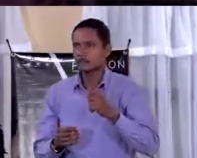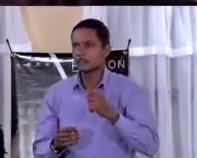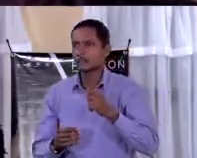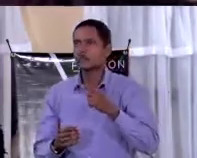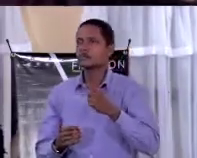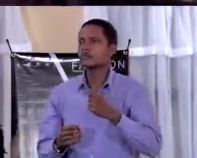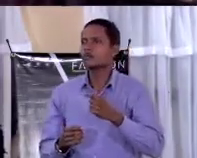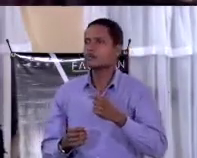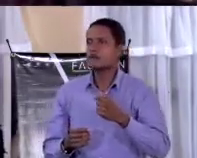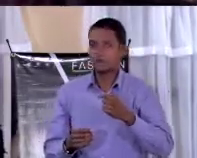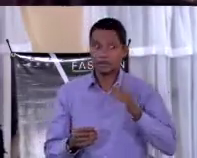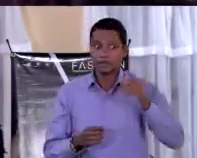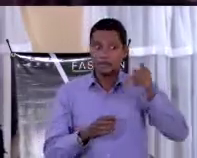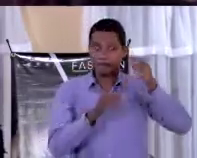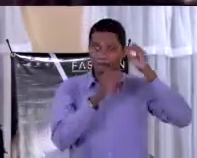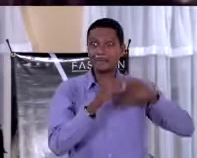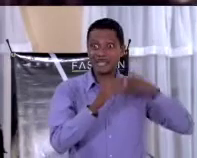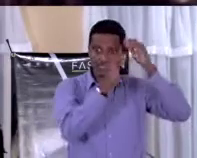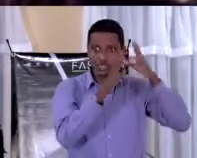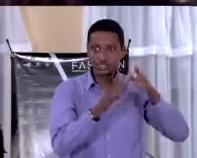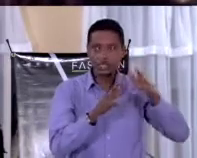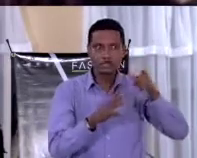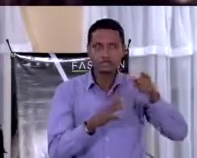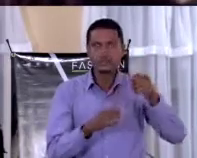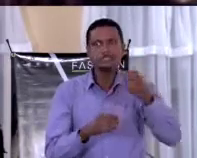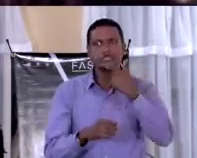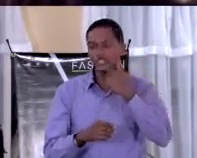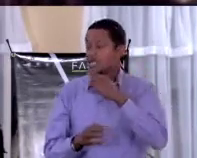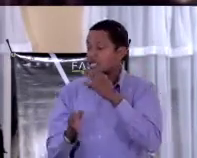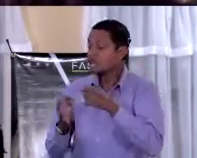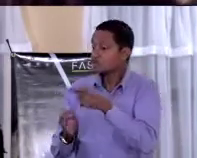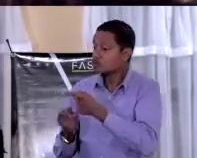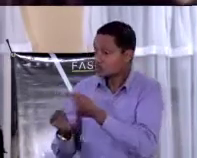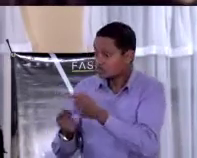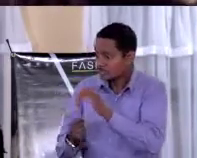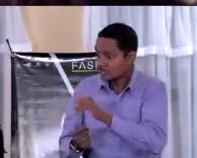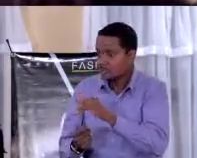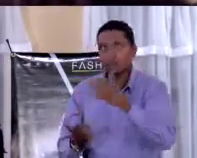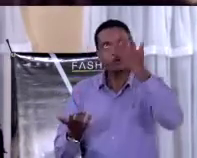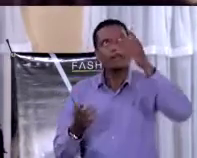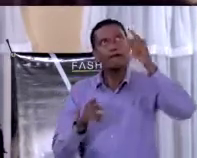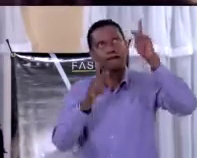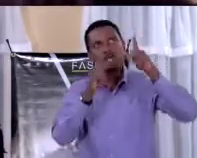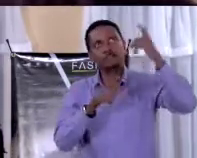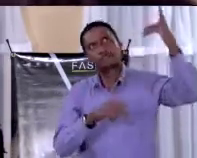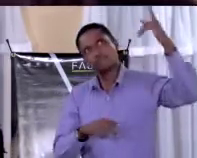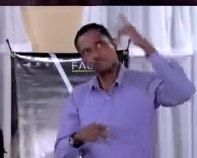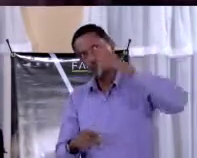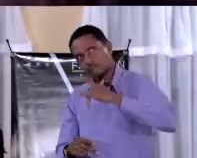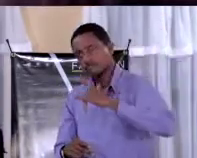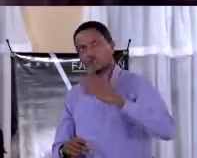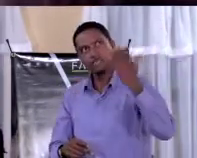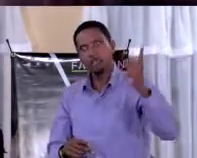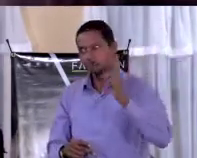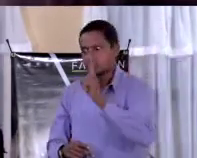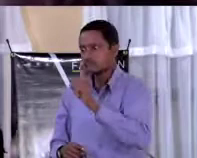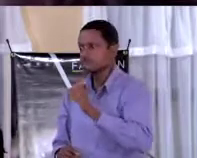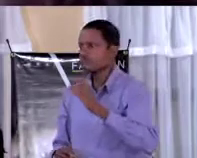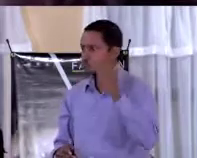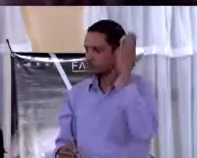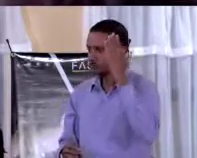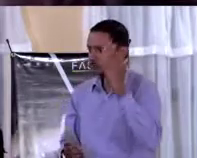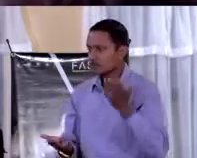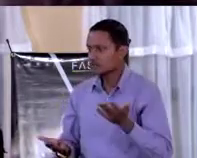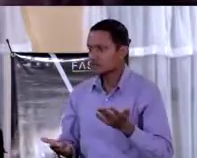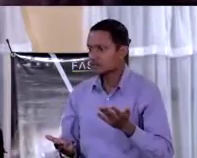will be surprised. Once you understand what is the Caribbean value or the aesthetic, as Mr. Rich Young keeps saying, of the